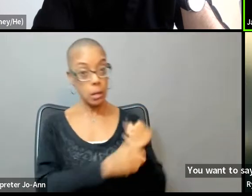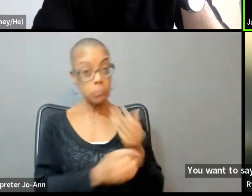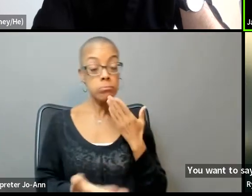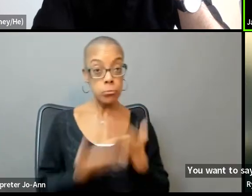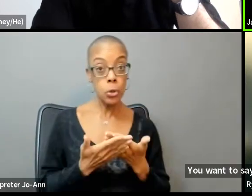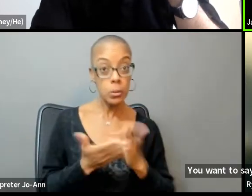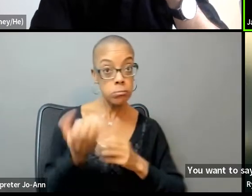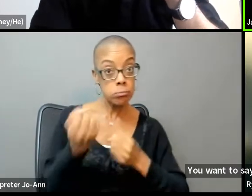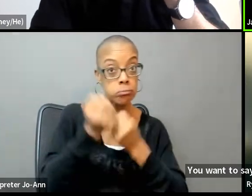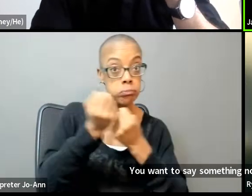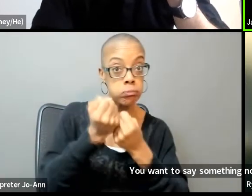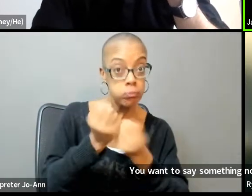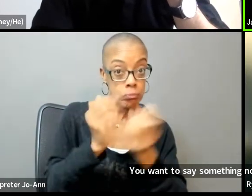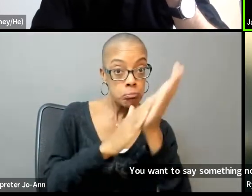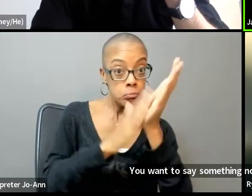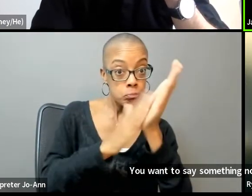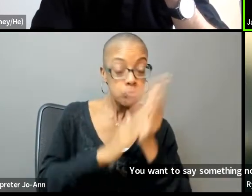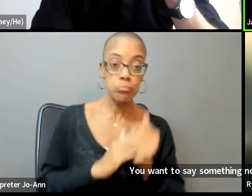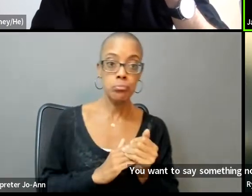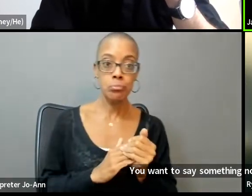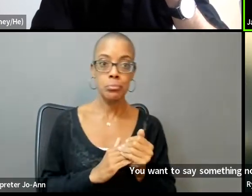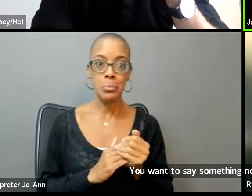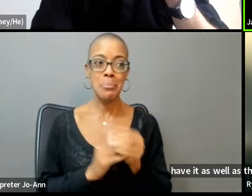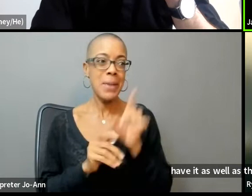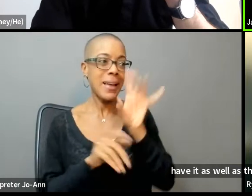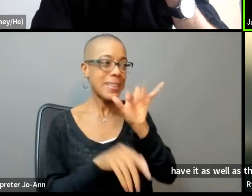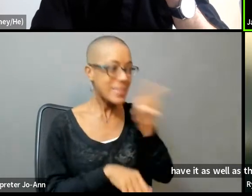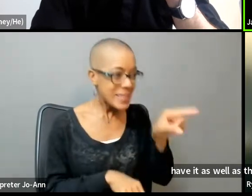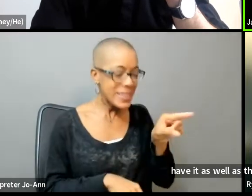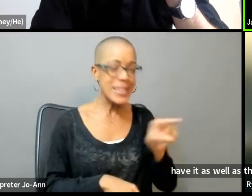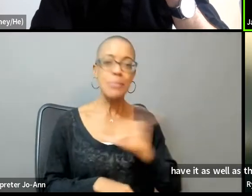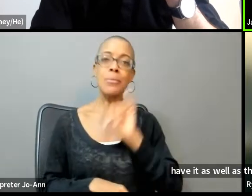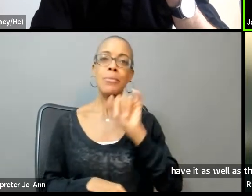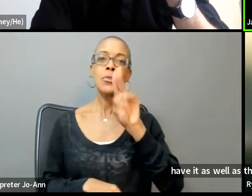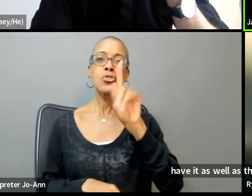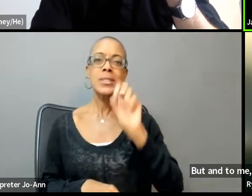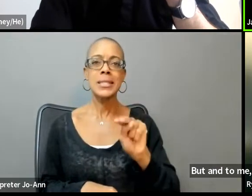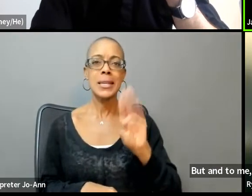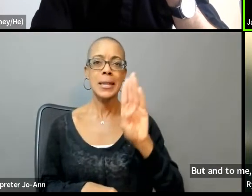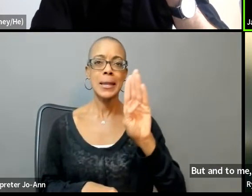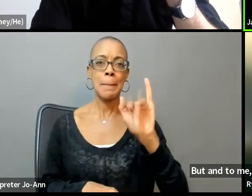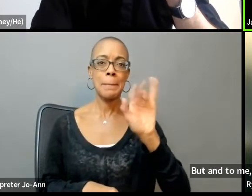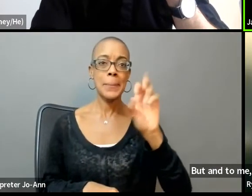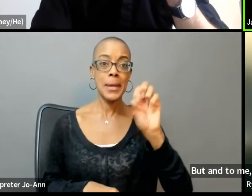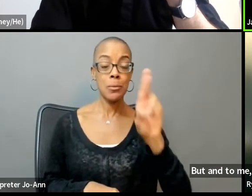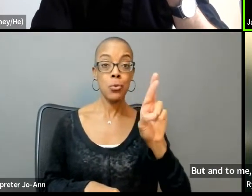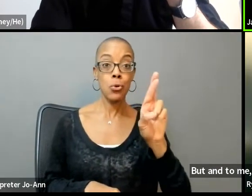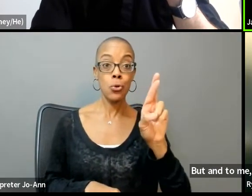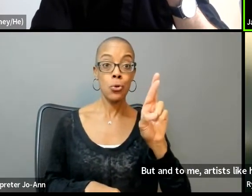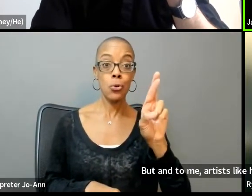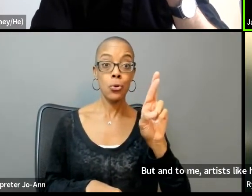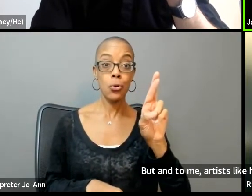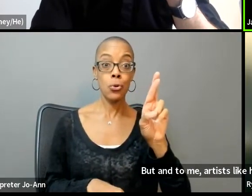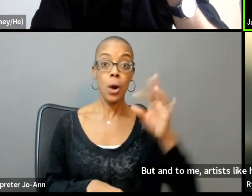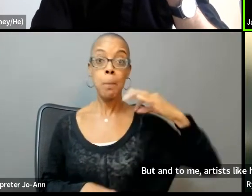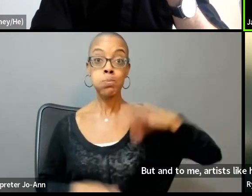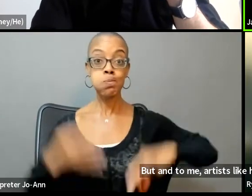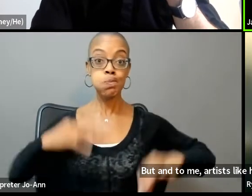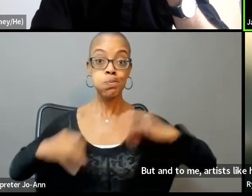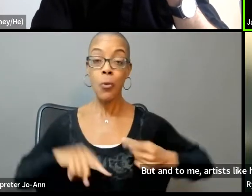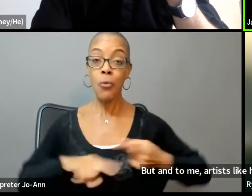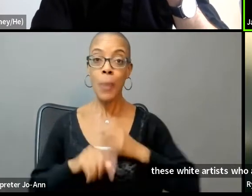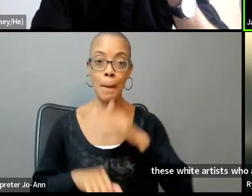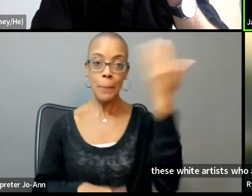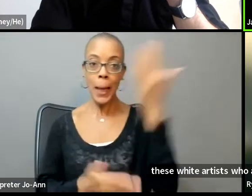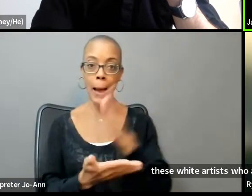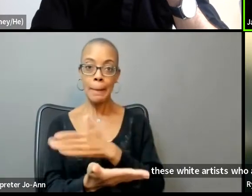me, artists like him, Justin Bieber, all of these white artists who actually profit off of Black music, they